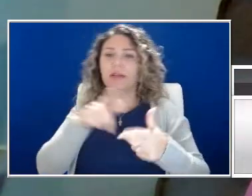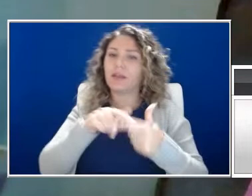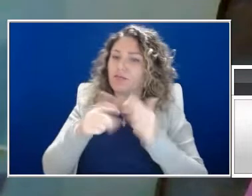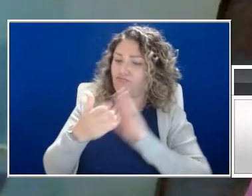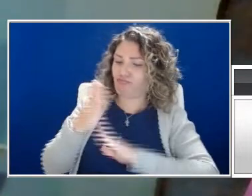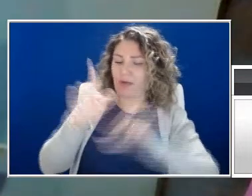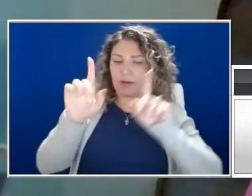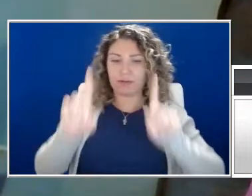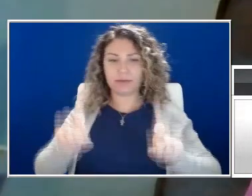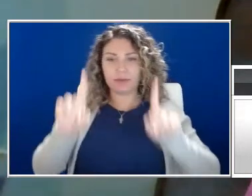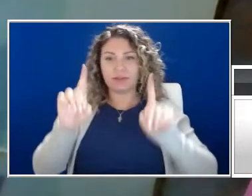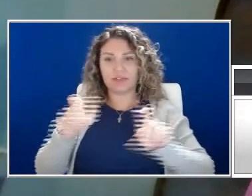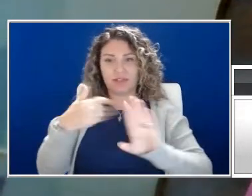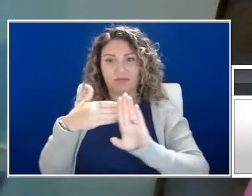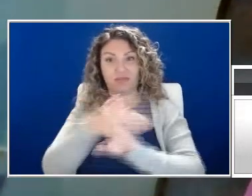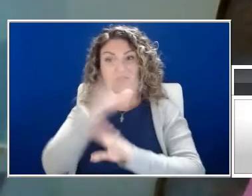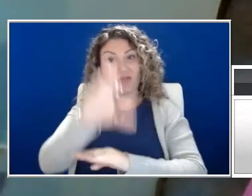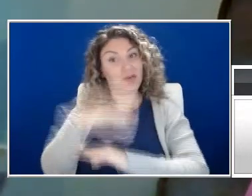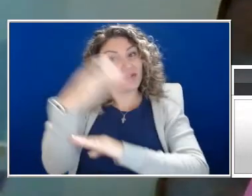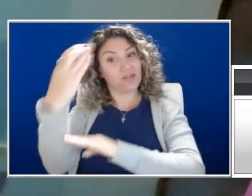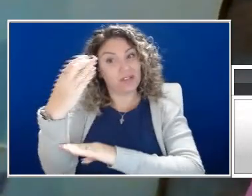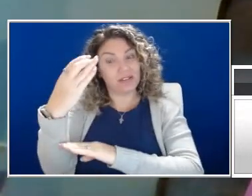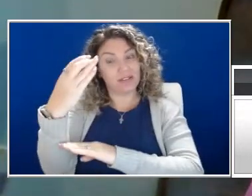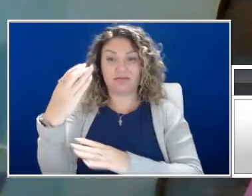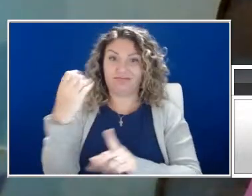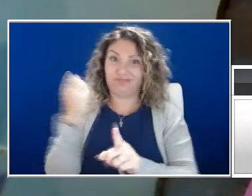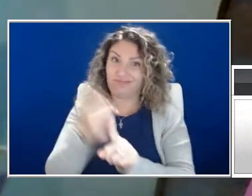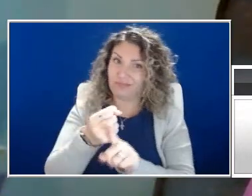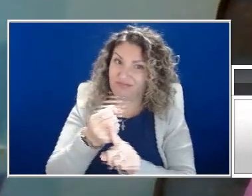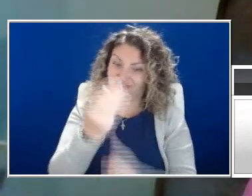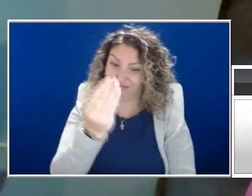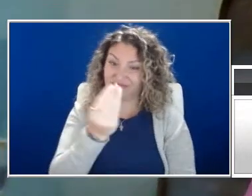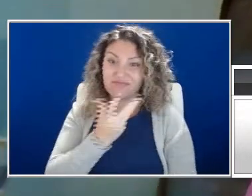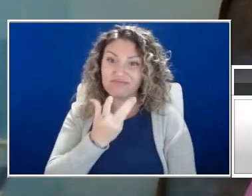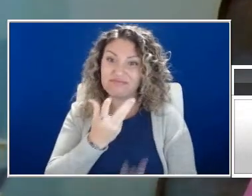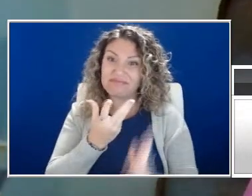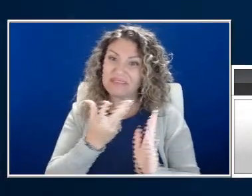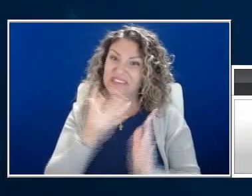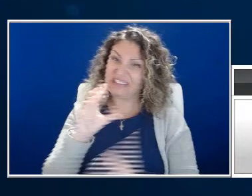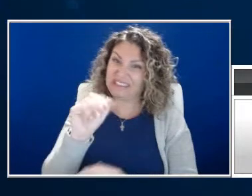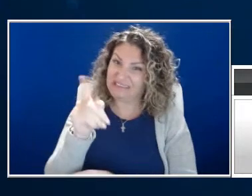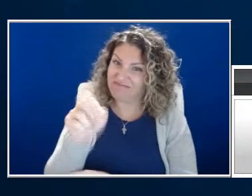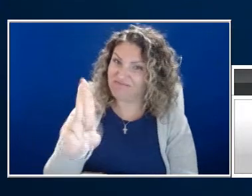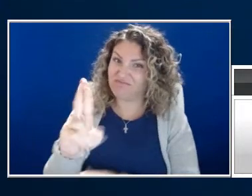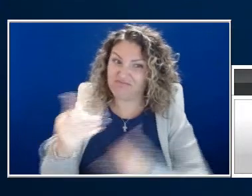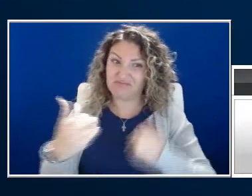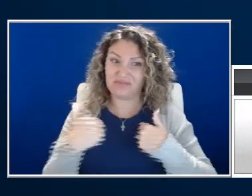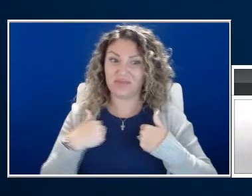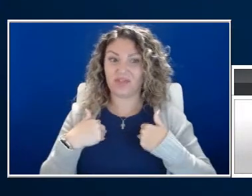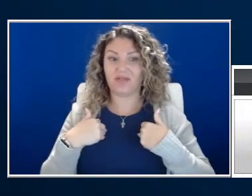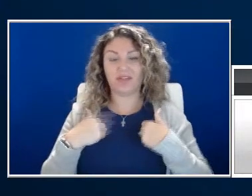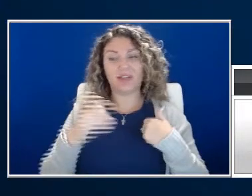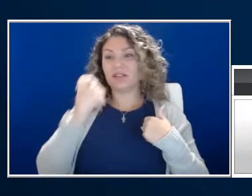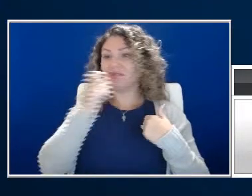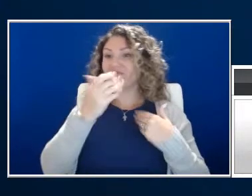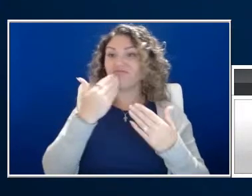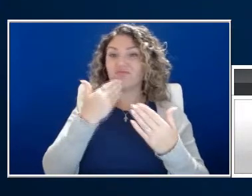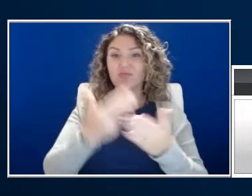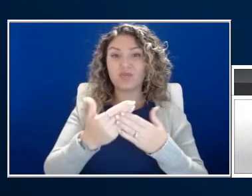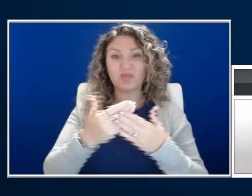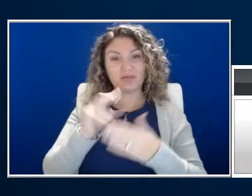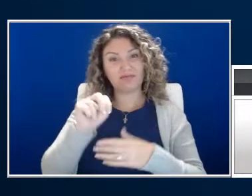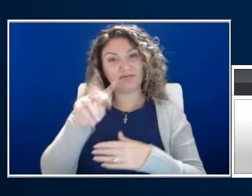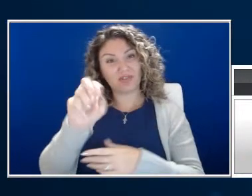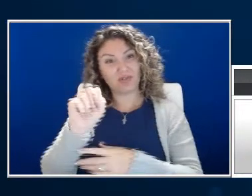tests. And right before Christmas, that's when she gave me the news. Not good news. Is it hard to diagnose, though, Dr.